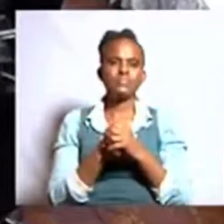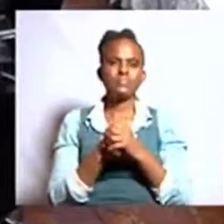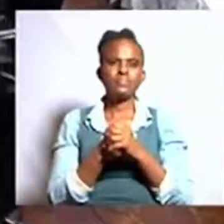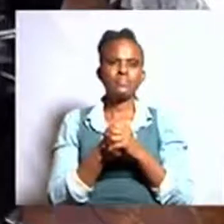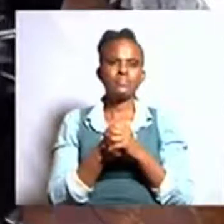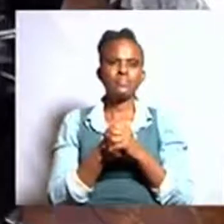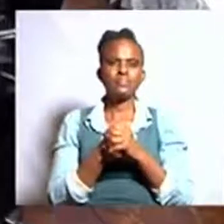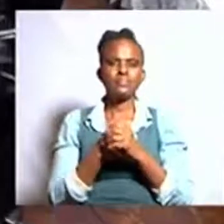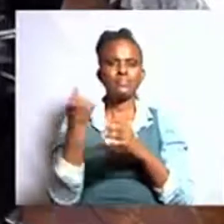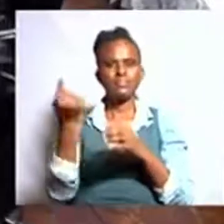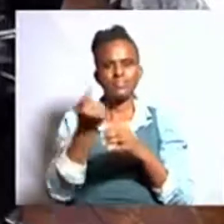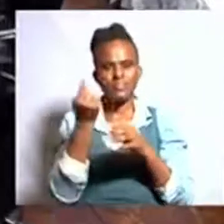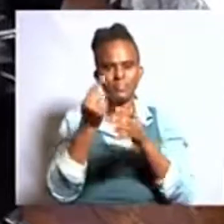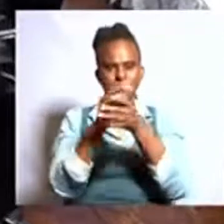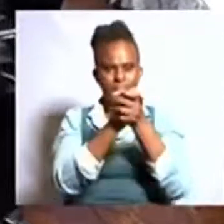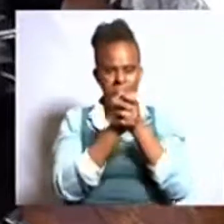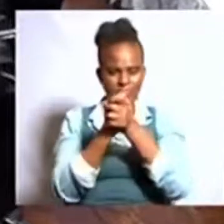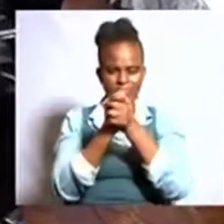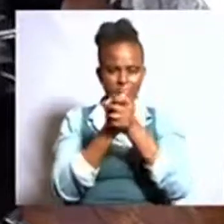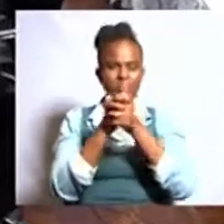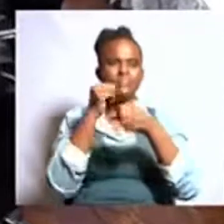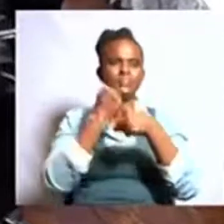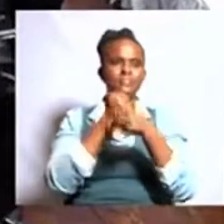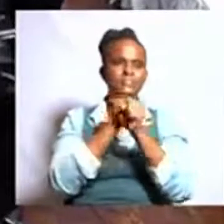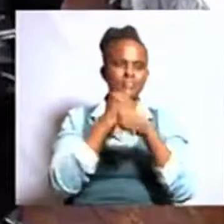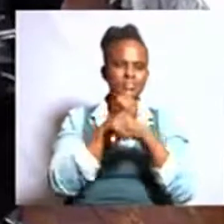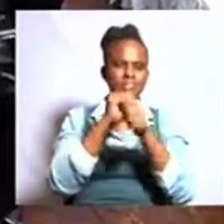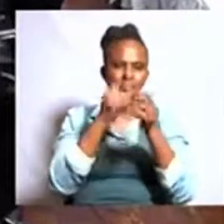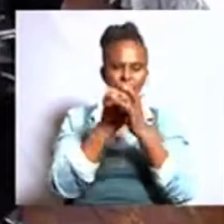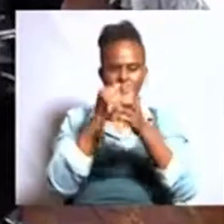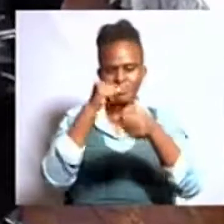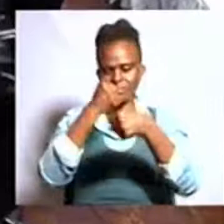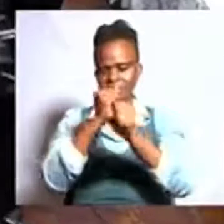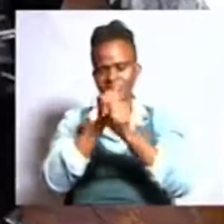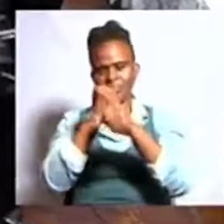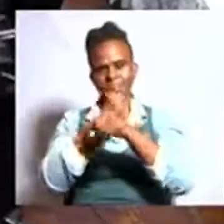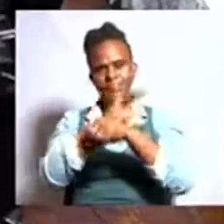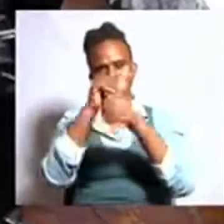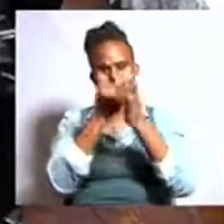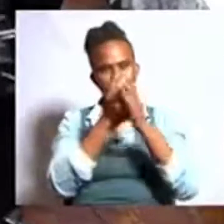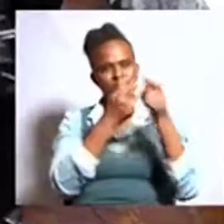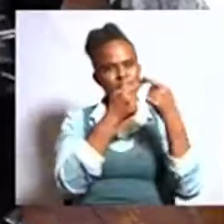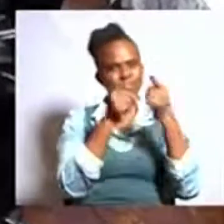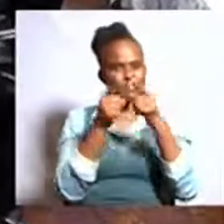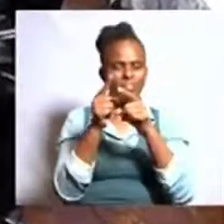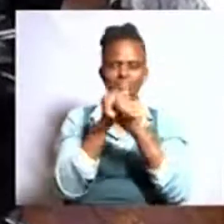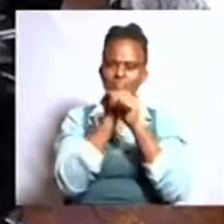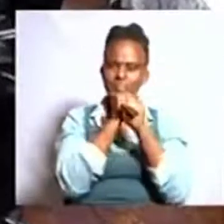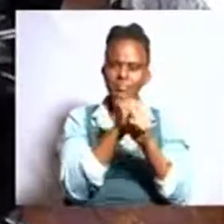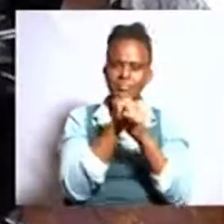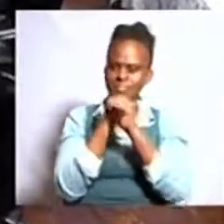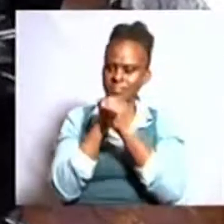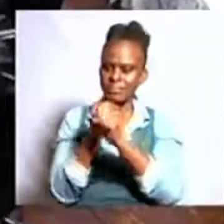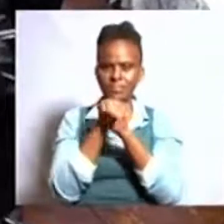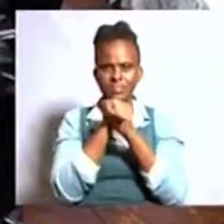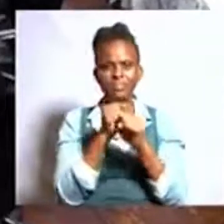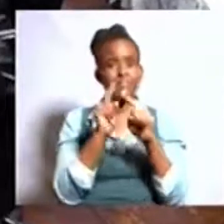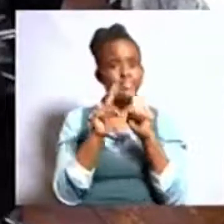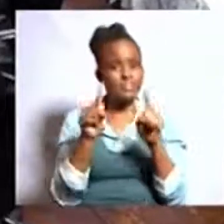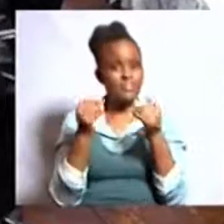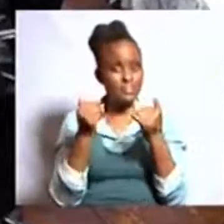It is a cooperative that is made composing all various of ages.